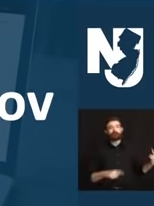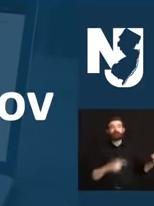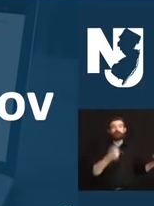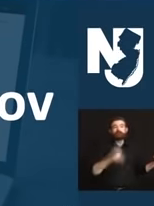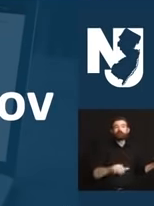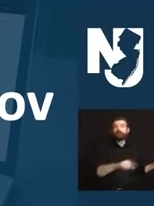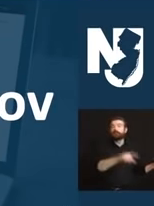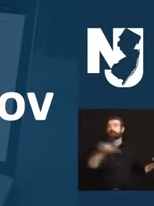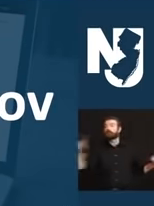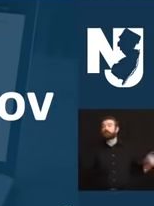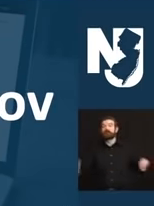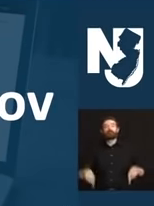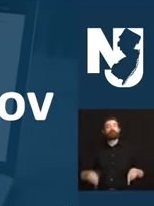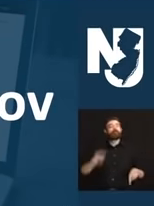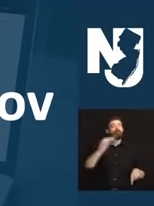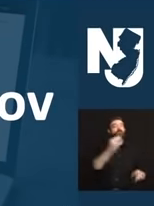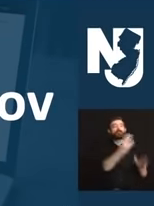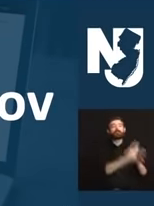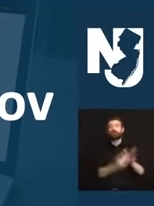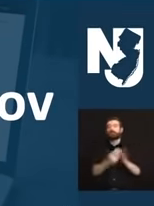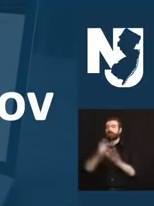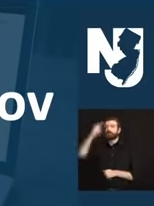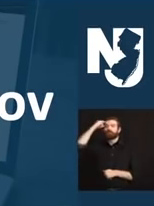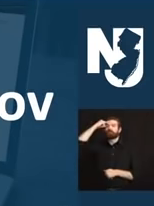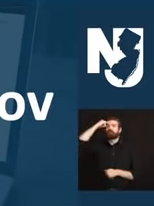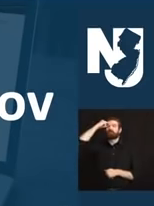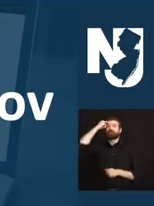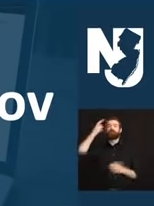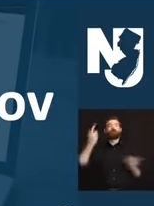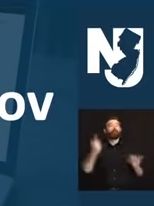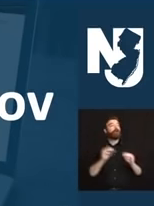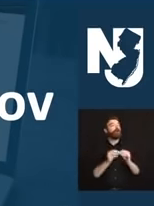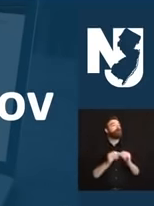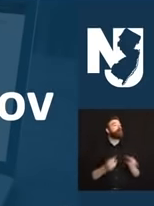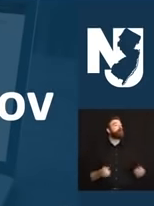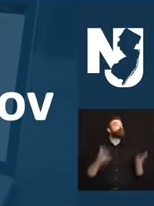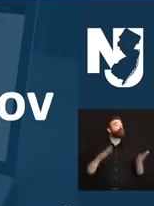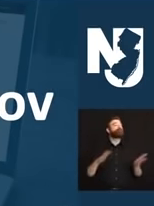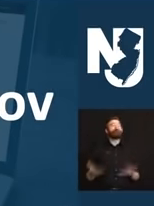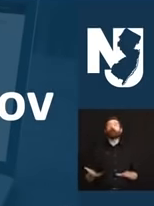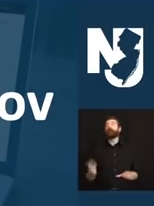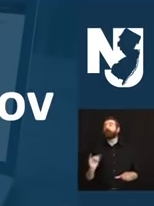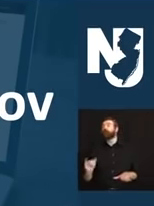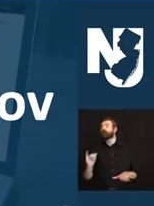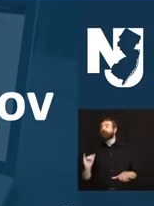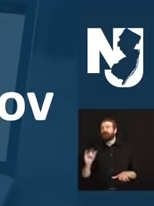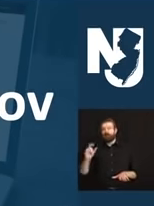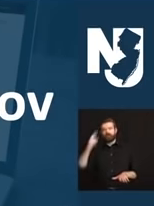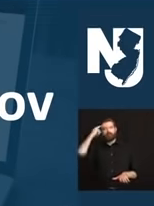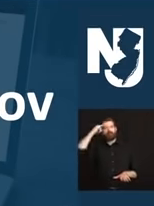They were real people with real families. They lived real lives. They deserve to be remembered for the things they